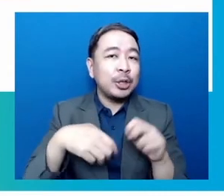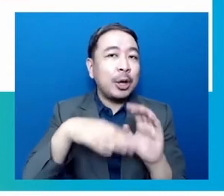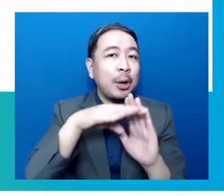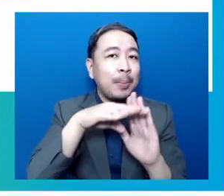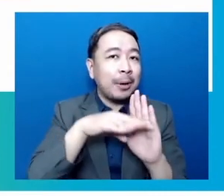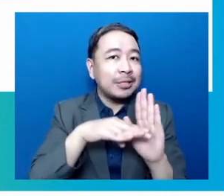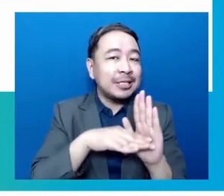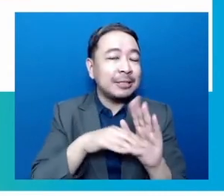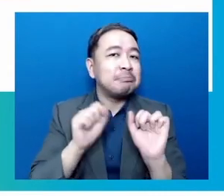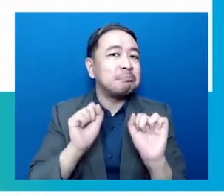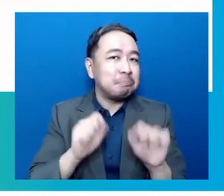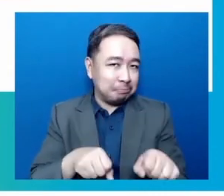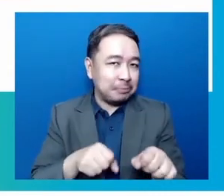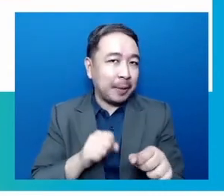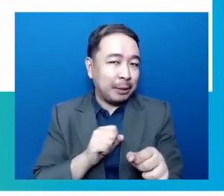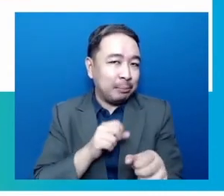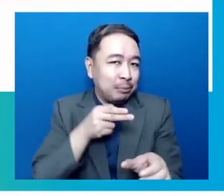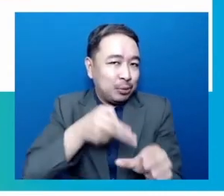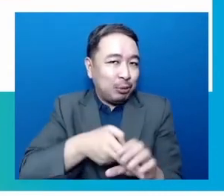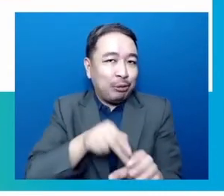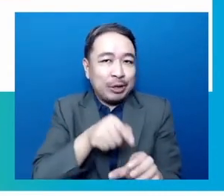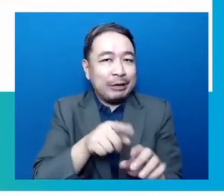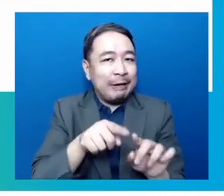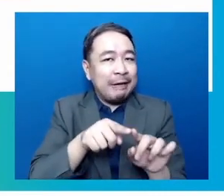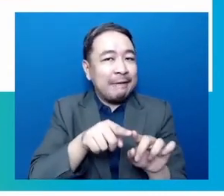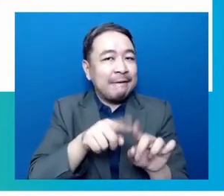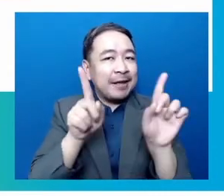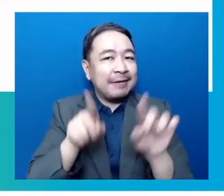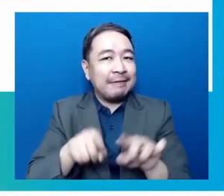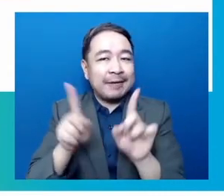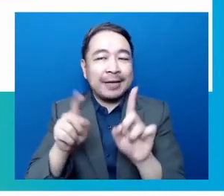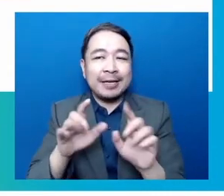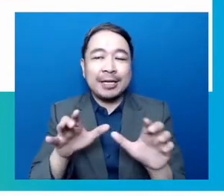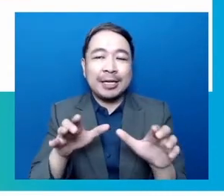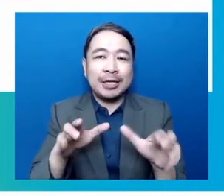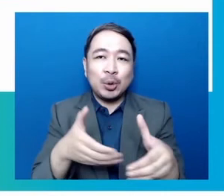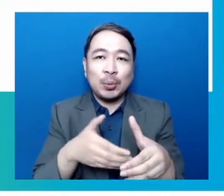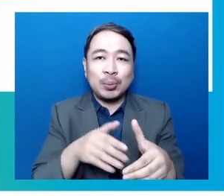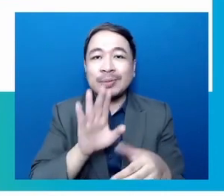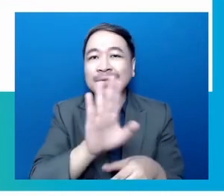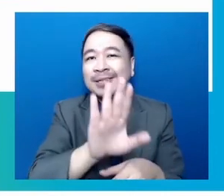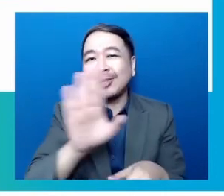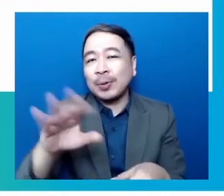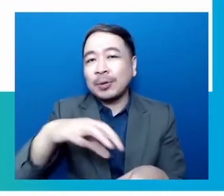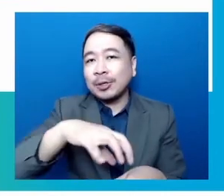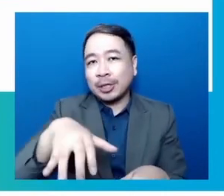these groups in your country, including Bangladesh.